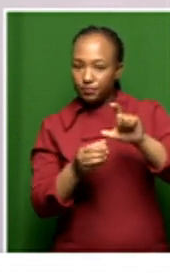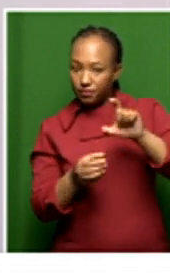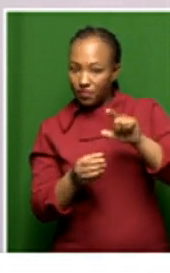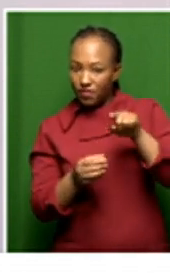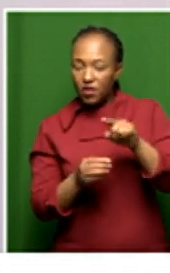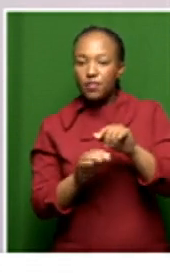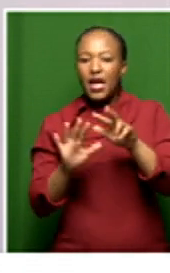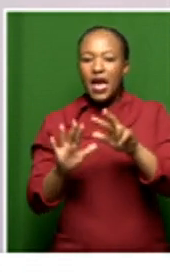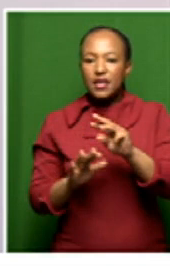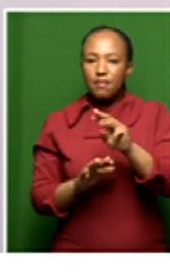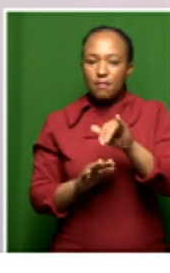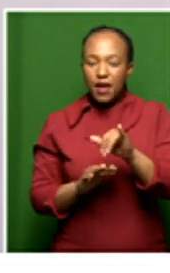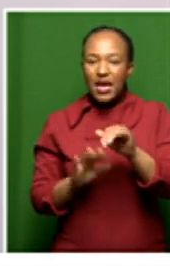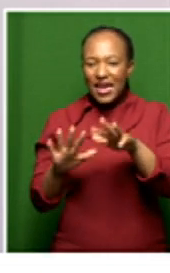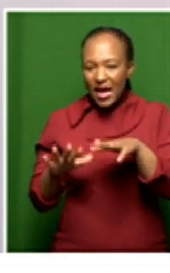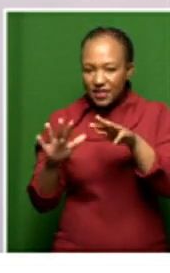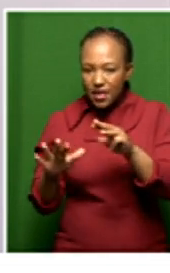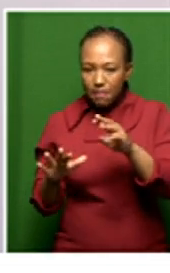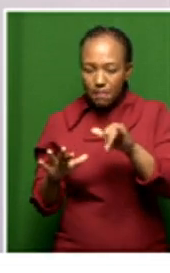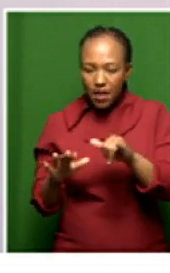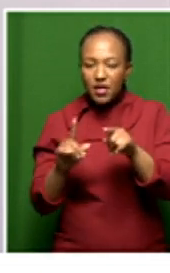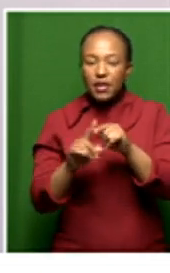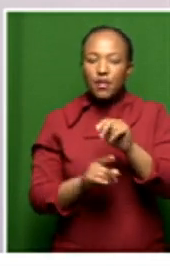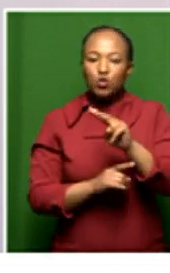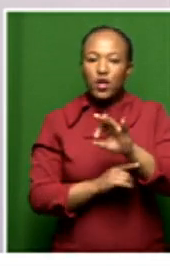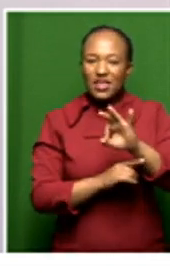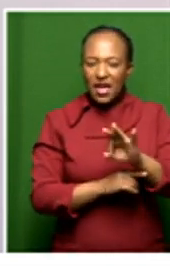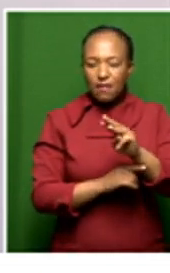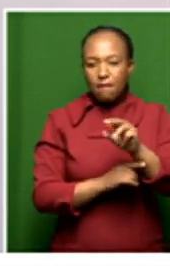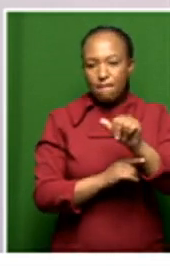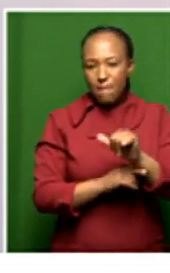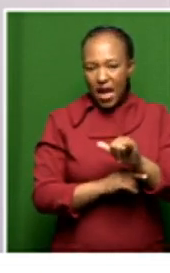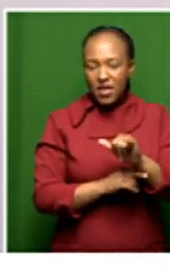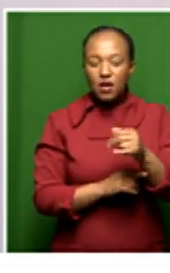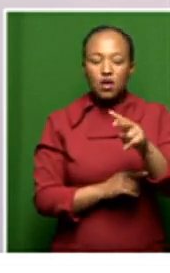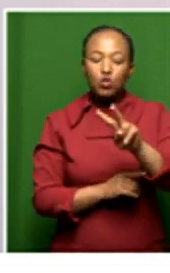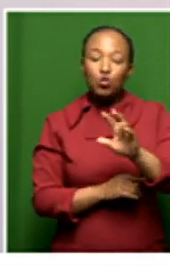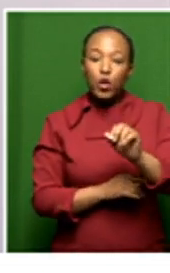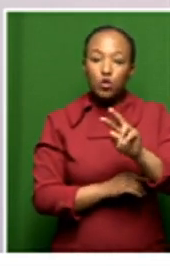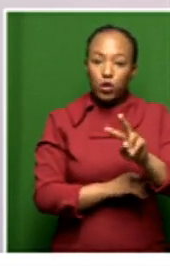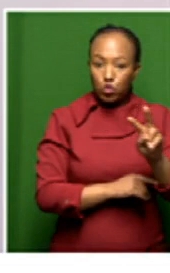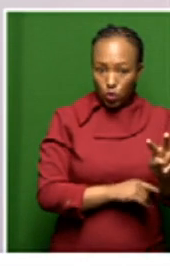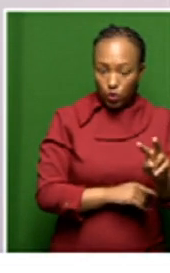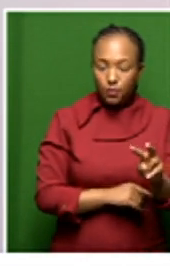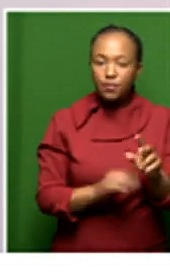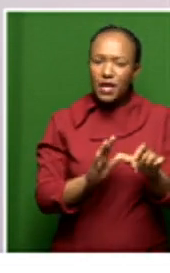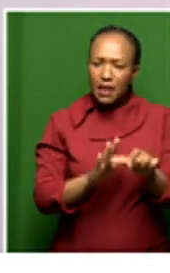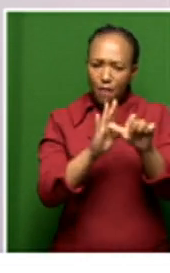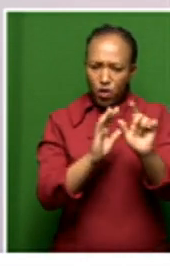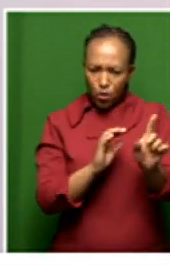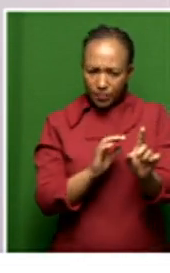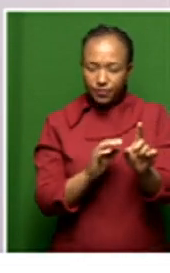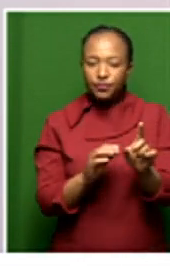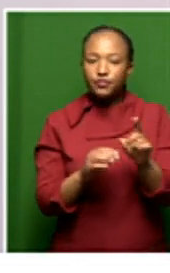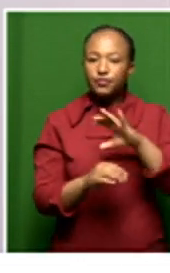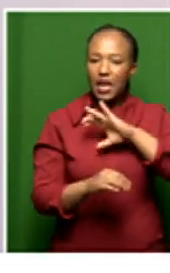of May, 19th of May, as well as the 23rd of May 2022. I think what is important here, Sakina, is for